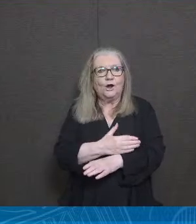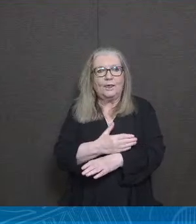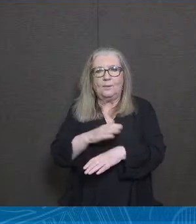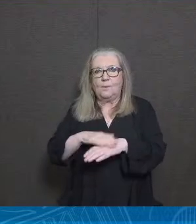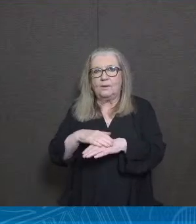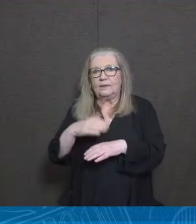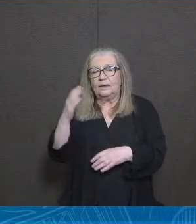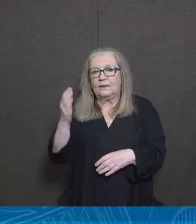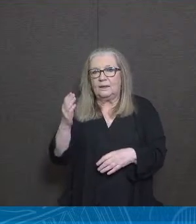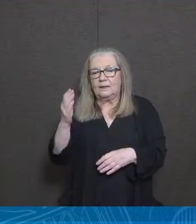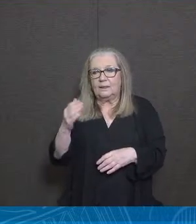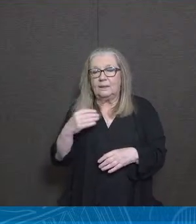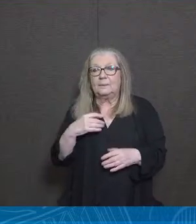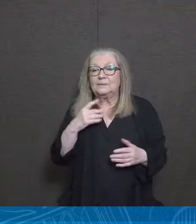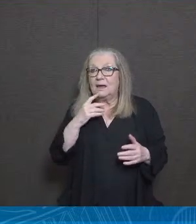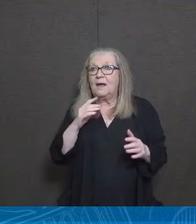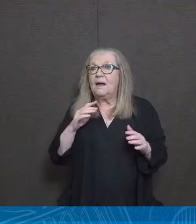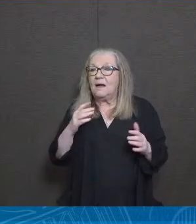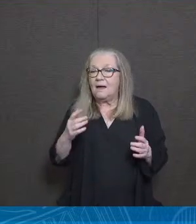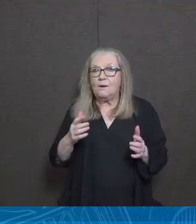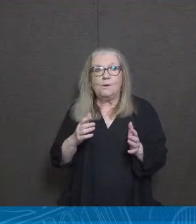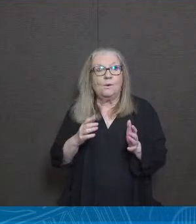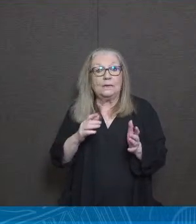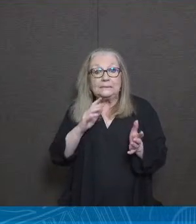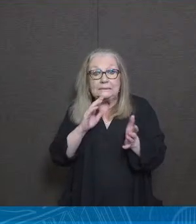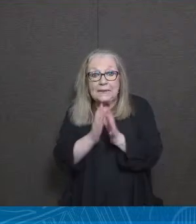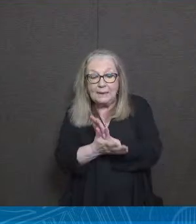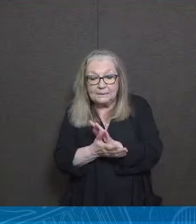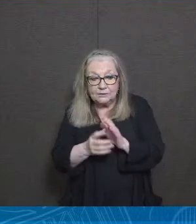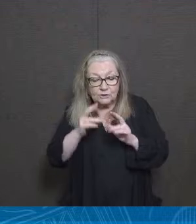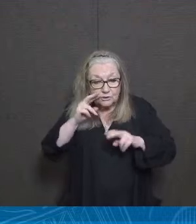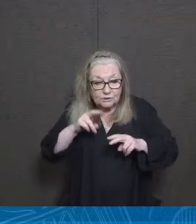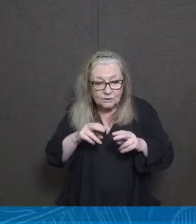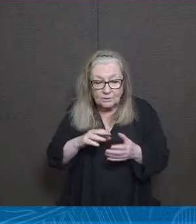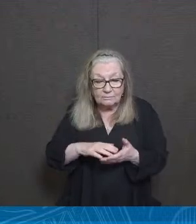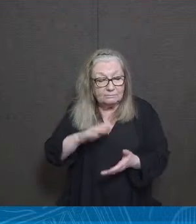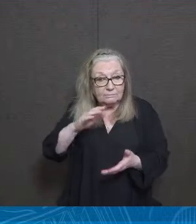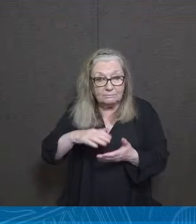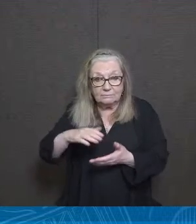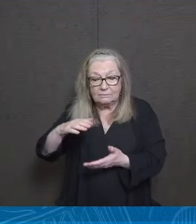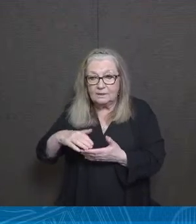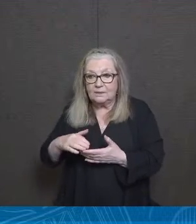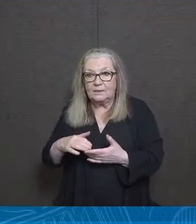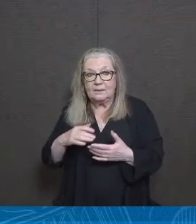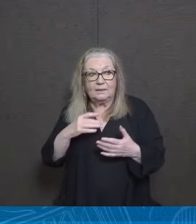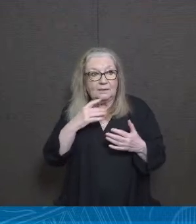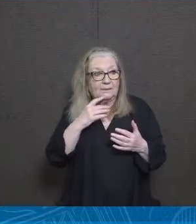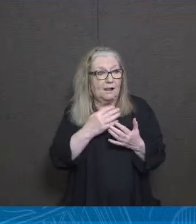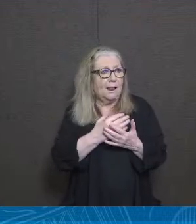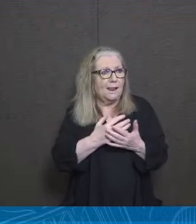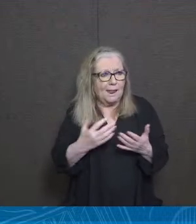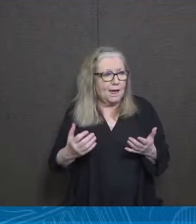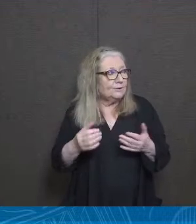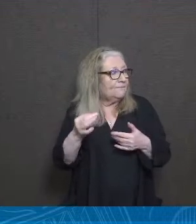damage assessment, smart agriculture, Specti Pro,